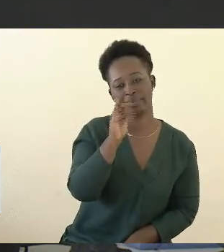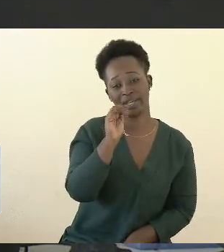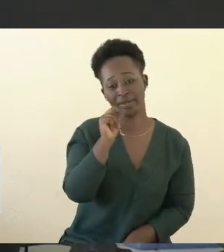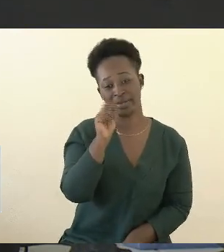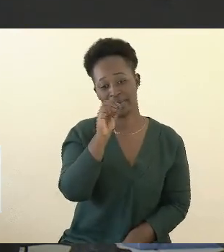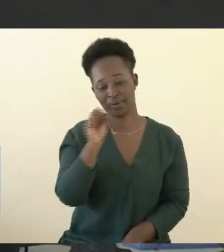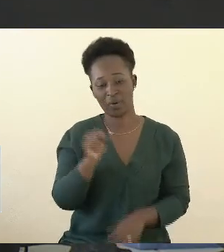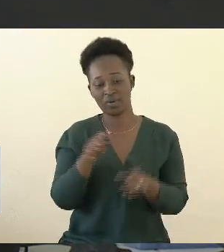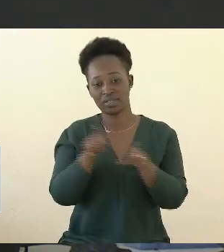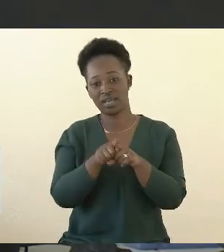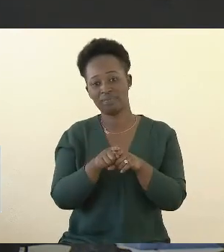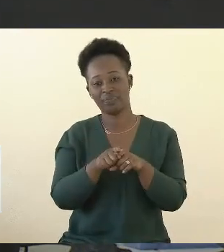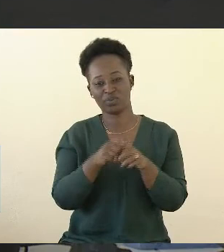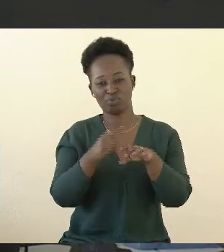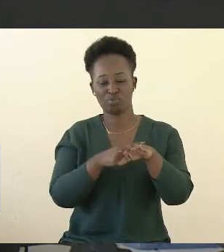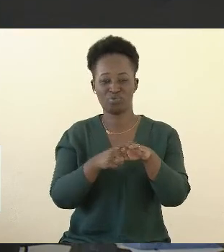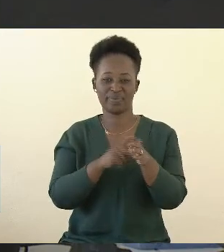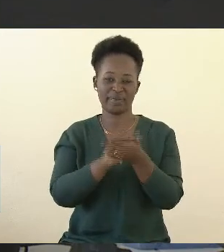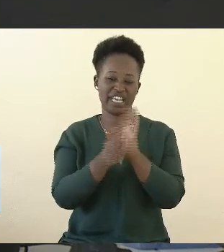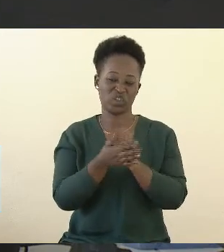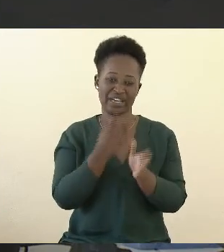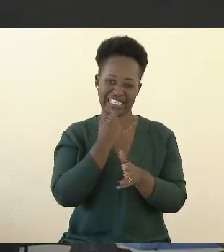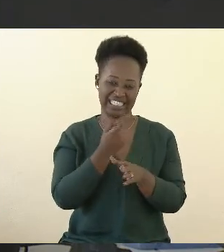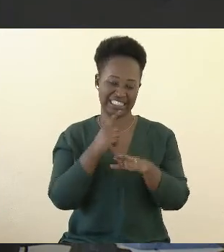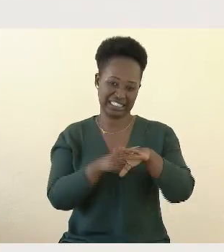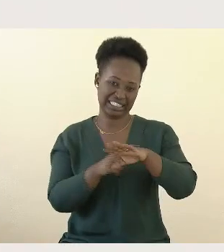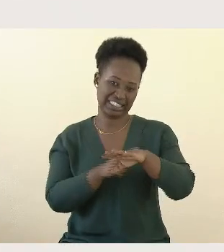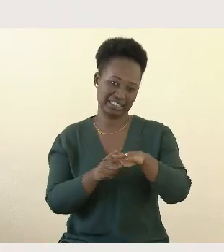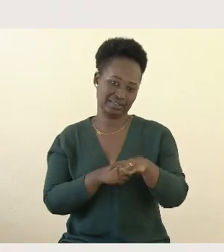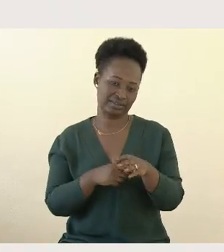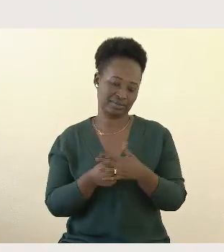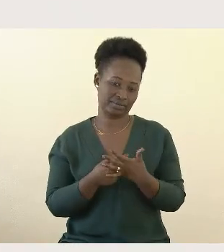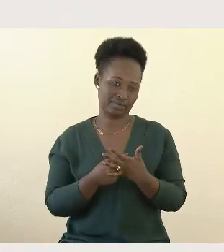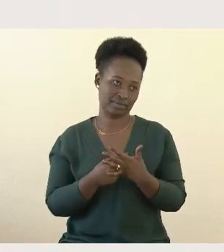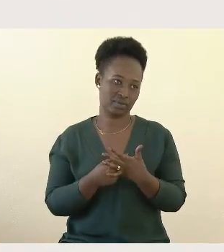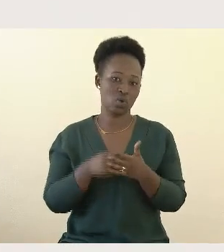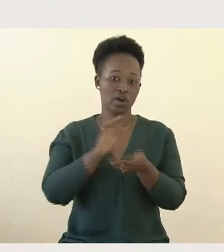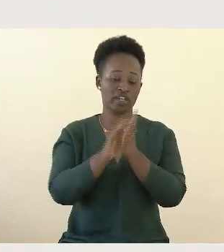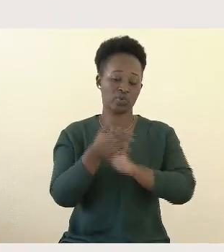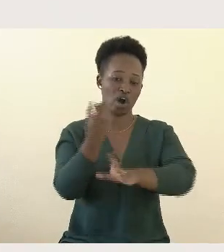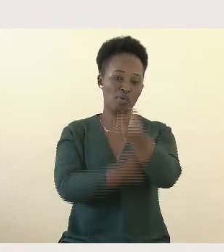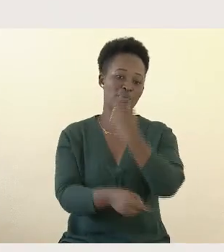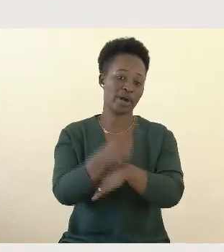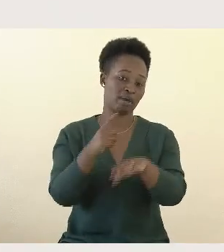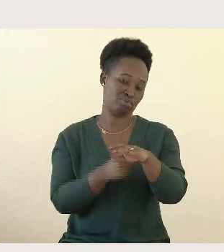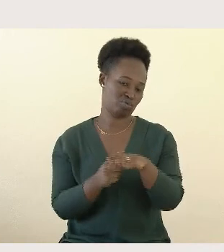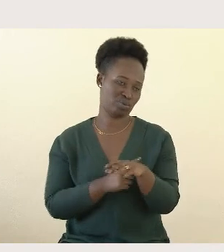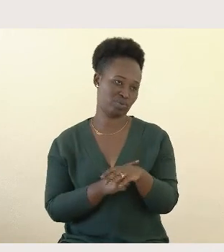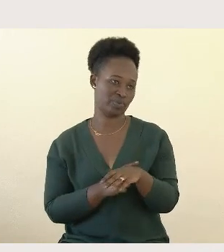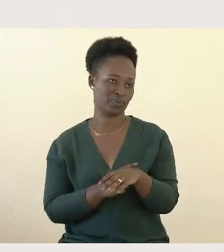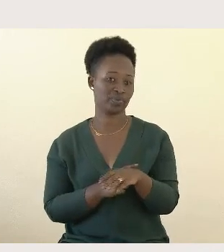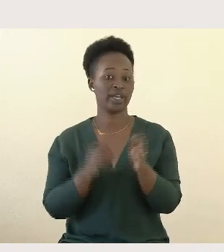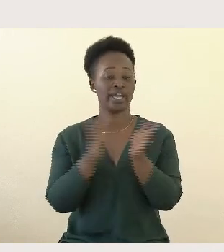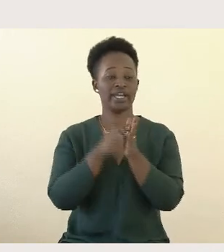skin pigment, all right? And you know, if you are lacking skin pigment, most of the time, obviously, the radiations from